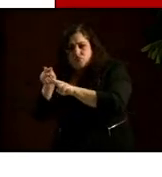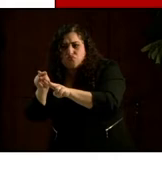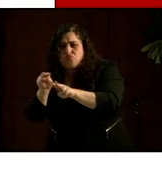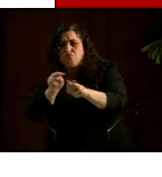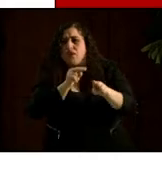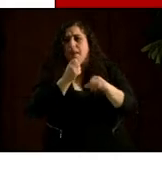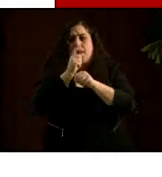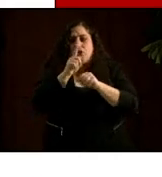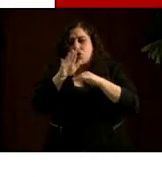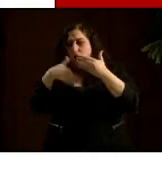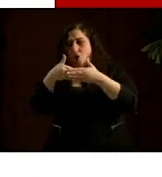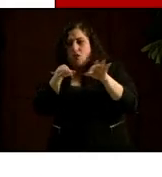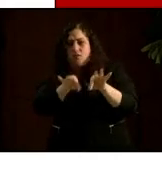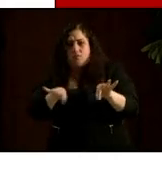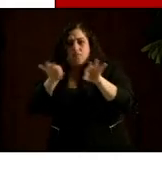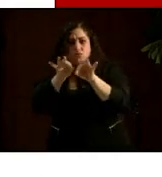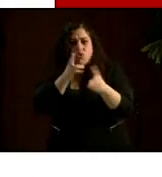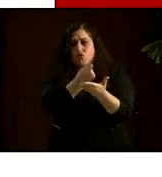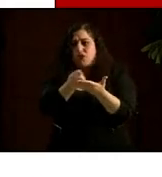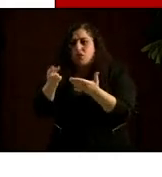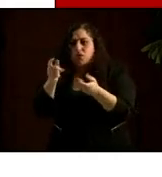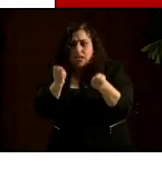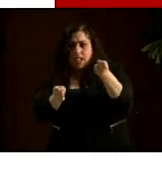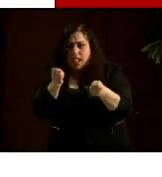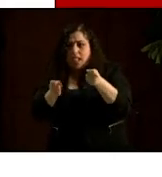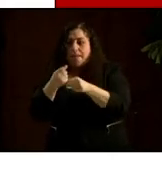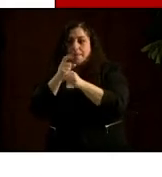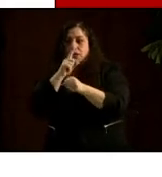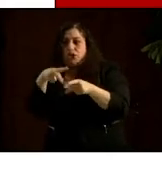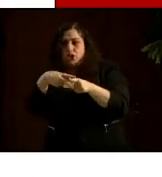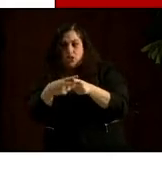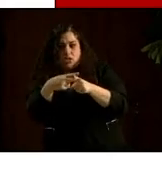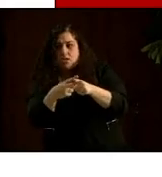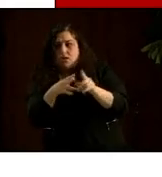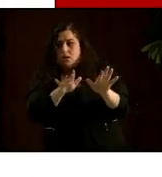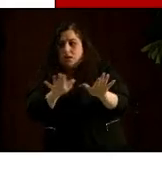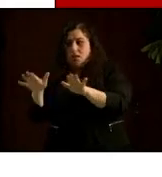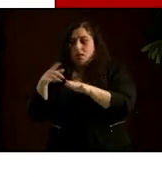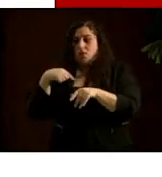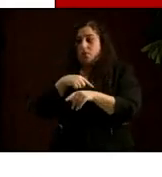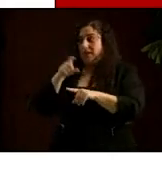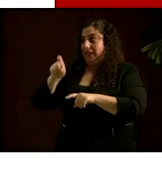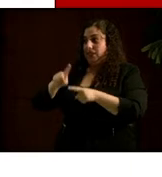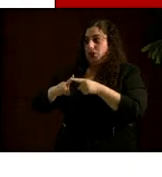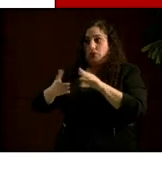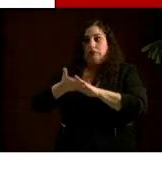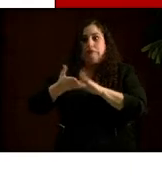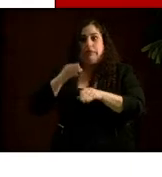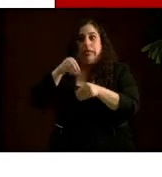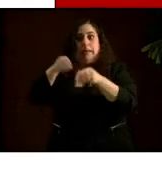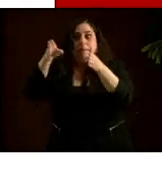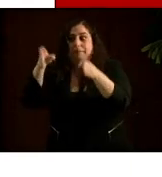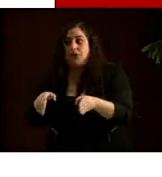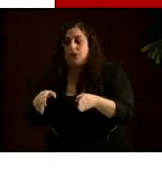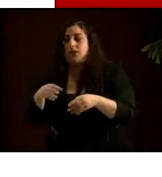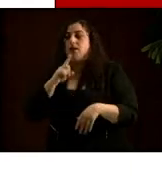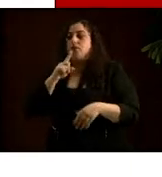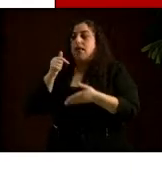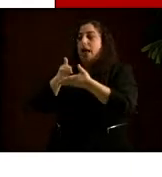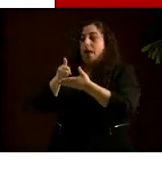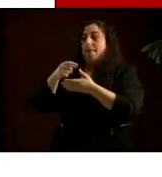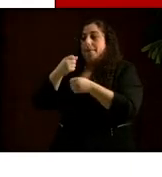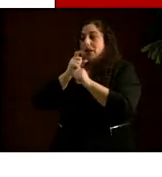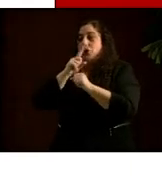that needed regular attention to remain functional in person. He has also worked to ensure remote access to these instruments by